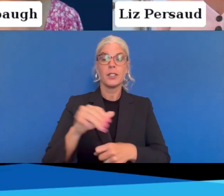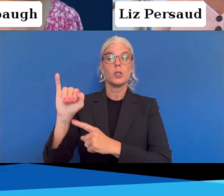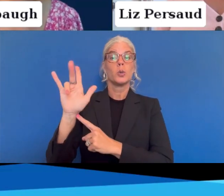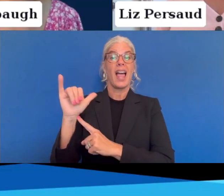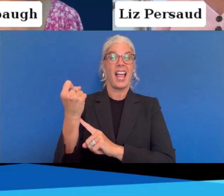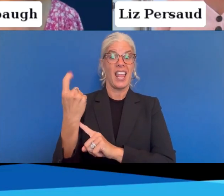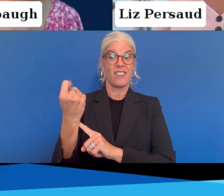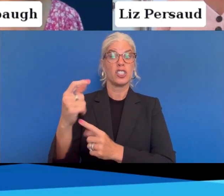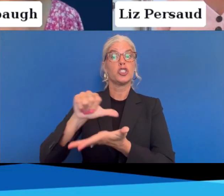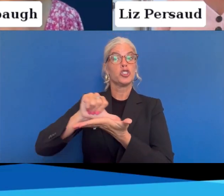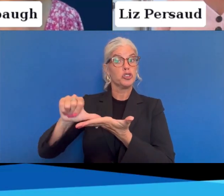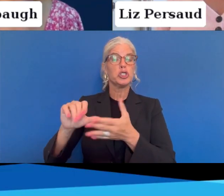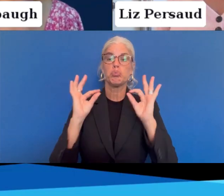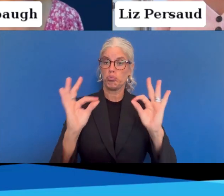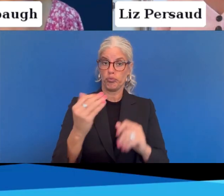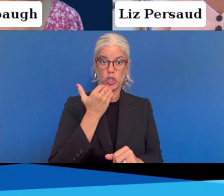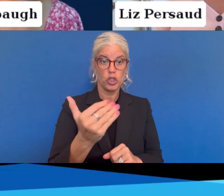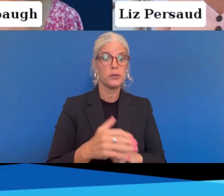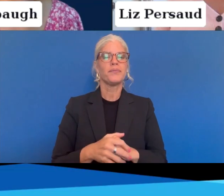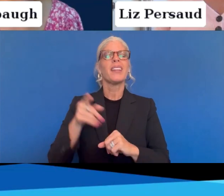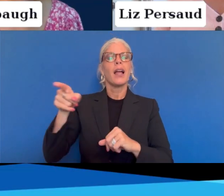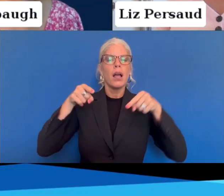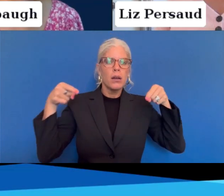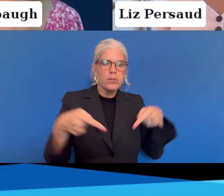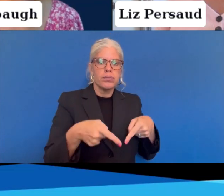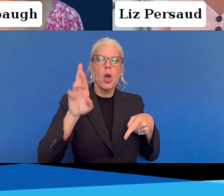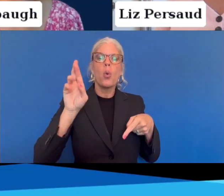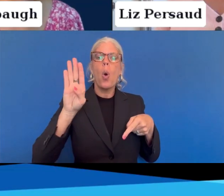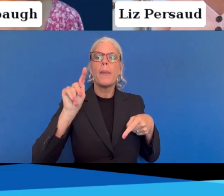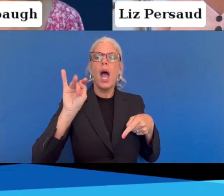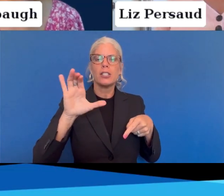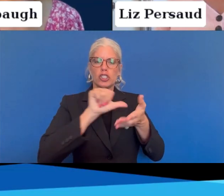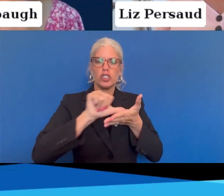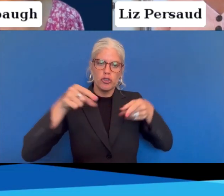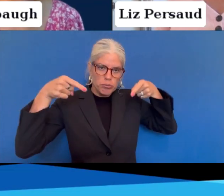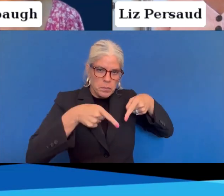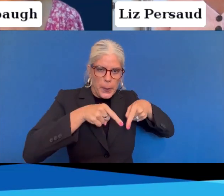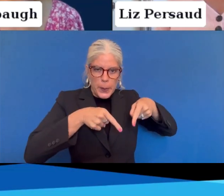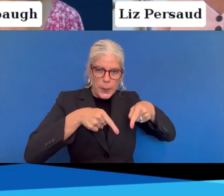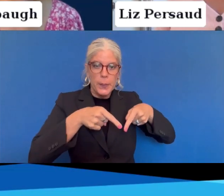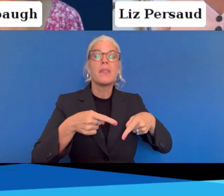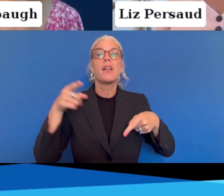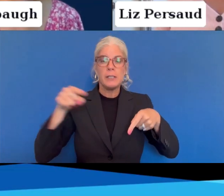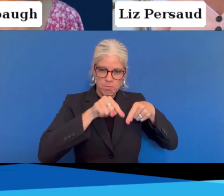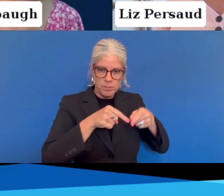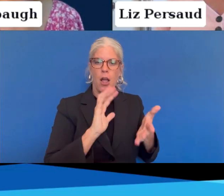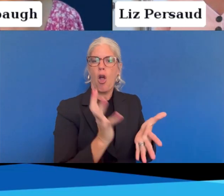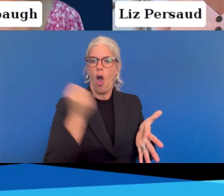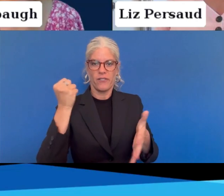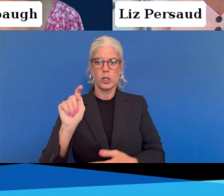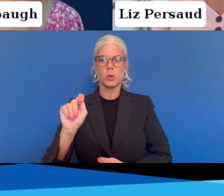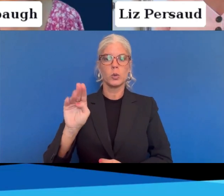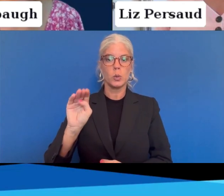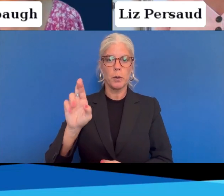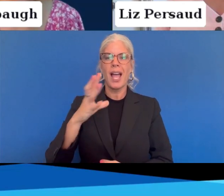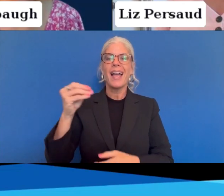surgery that year, July 11th. The surgery was, it went really well. It was a robotic surgery where